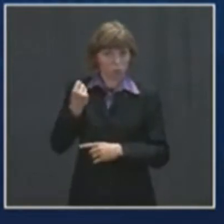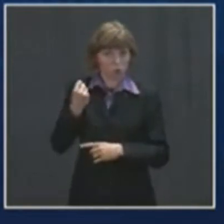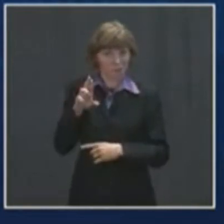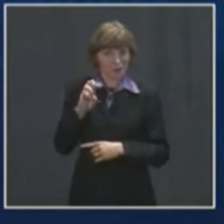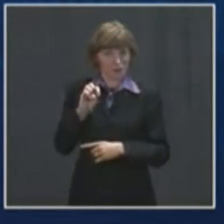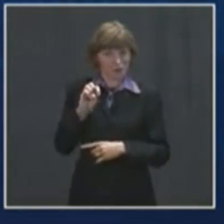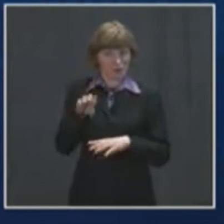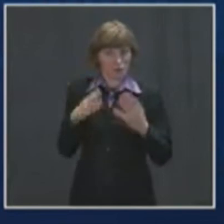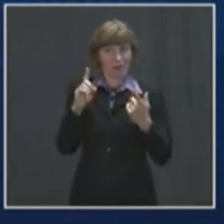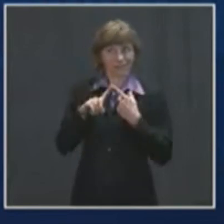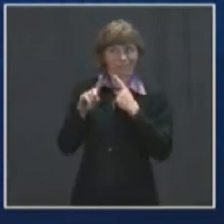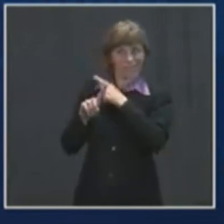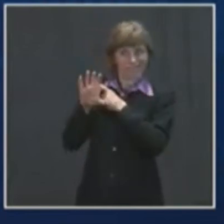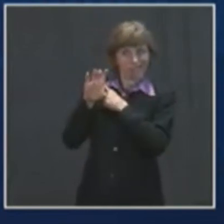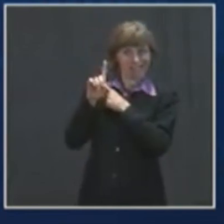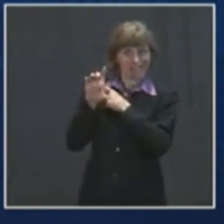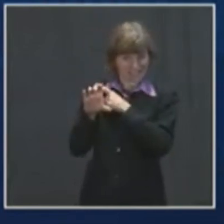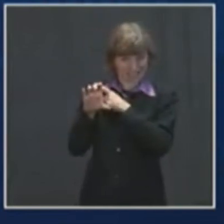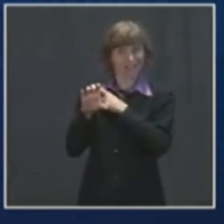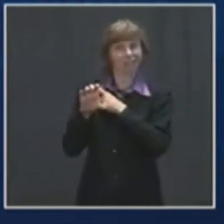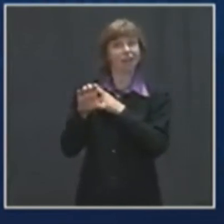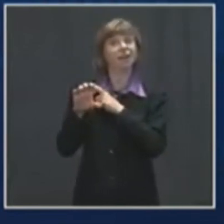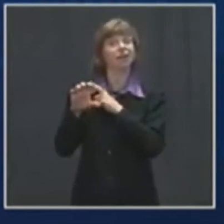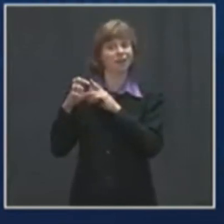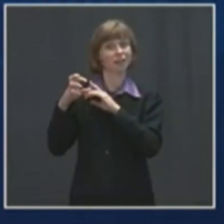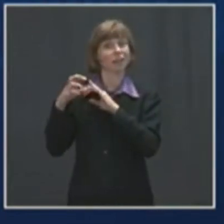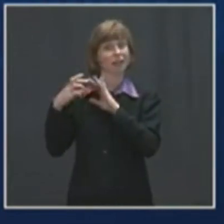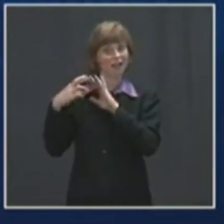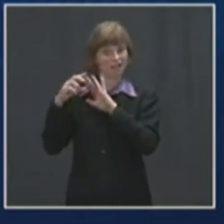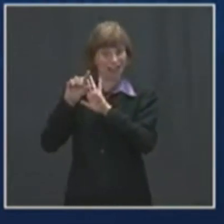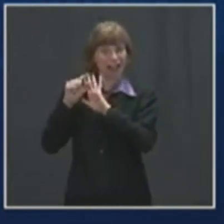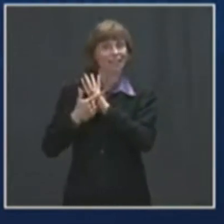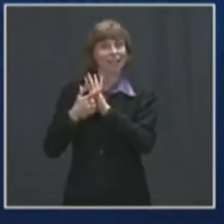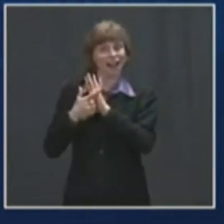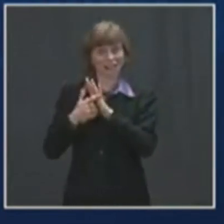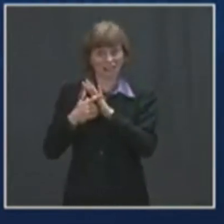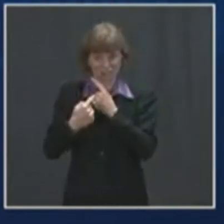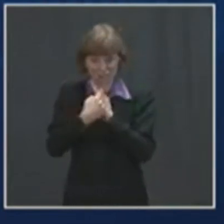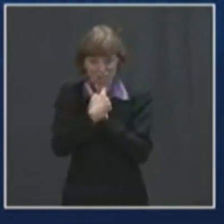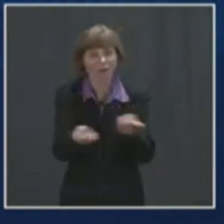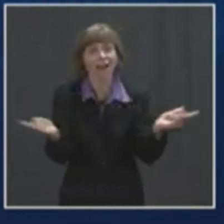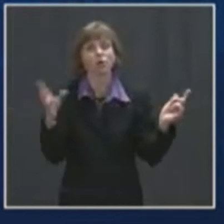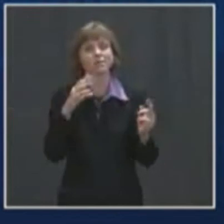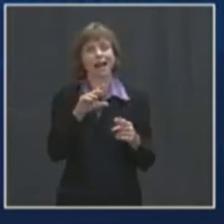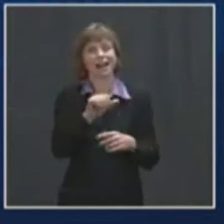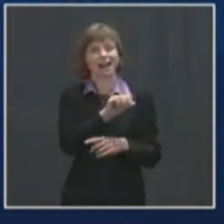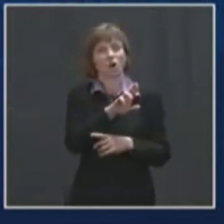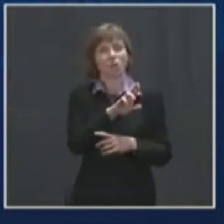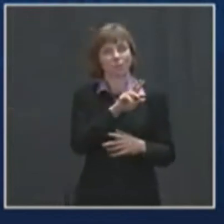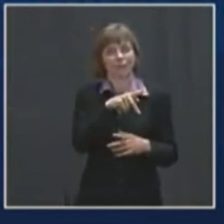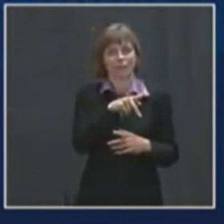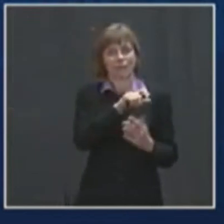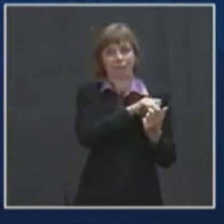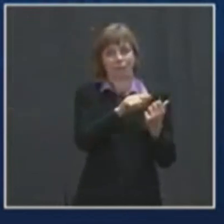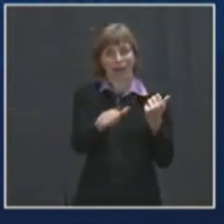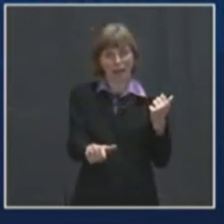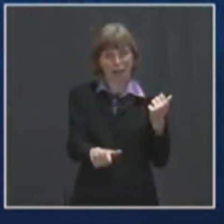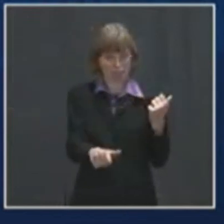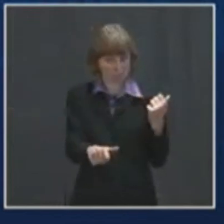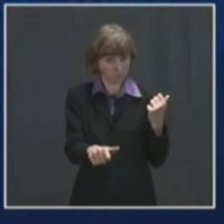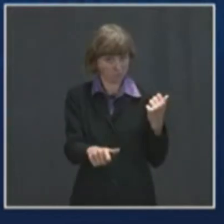CDC guidelines are out and until the American Rescue Plan is passed? Well, I think some